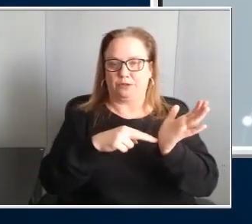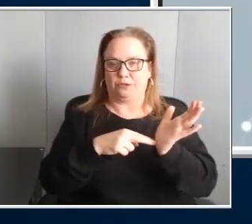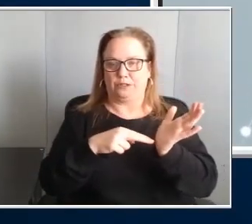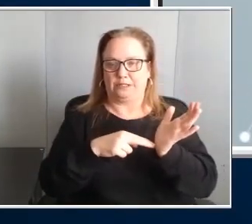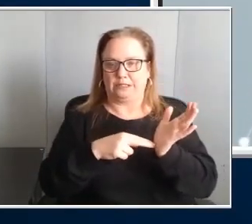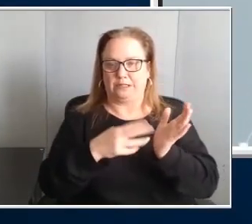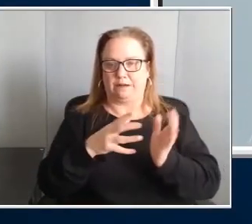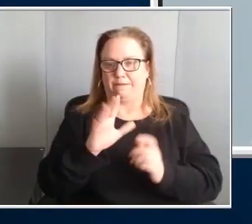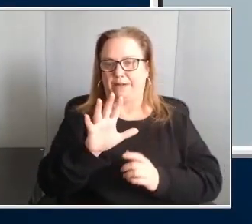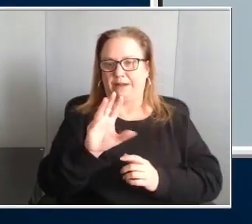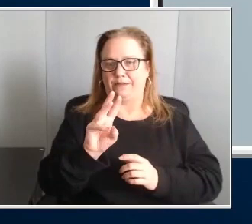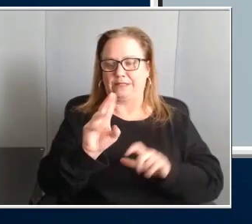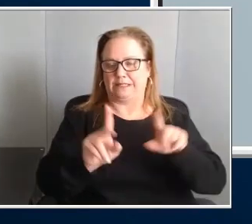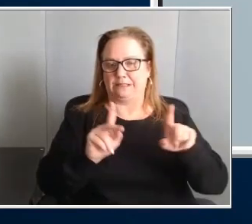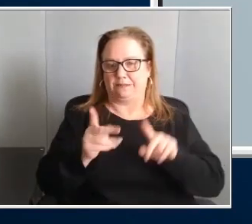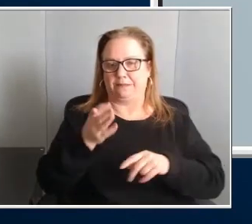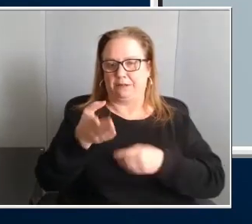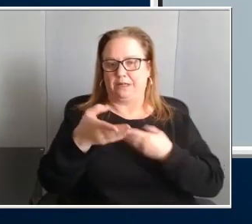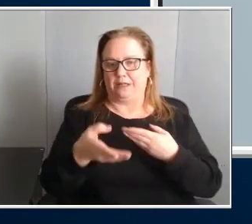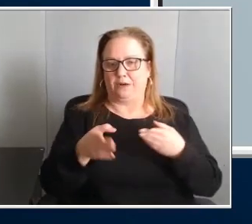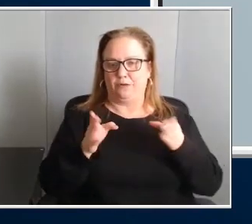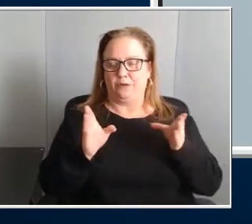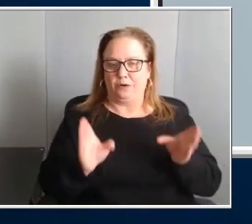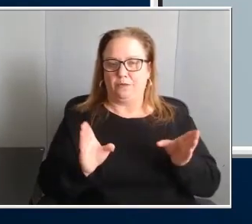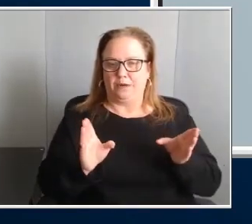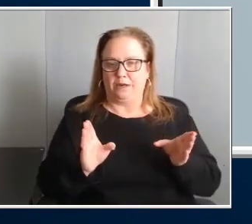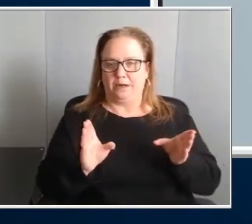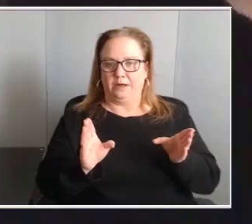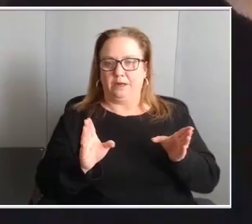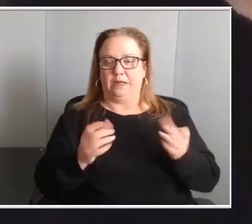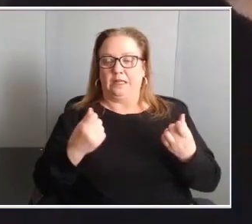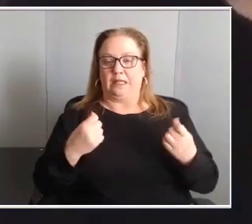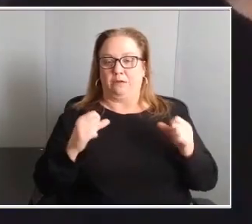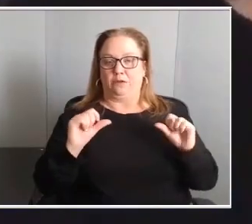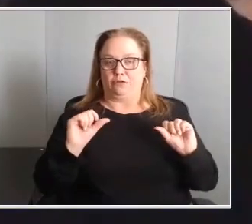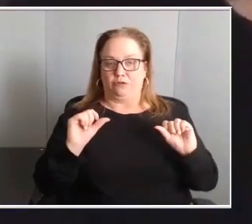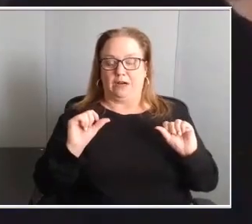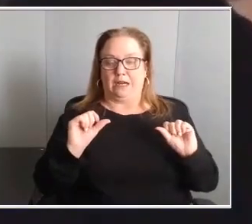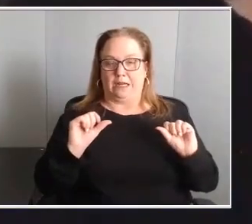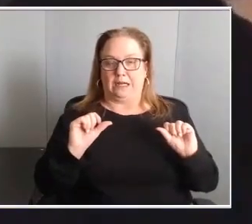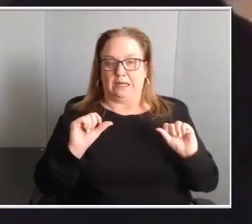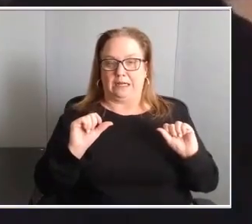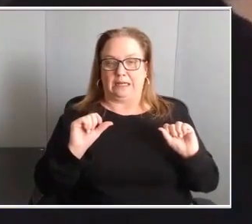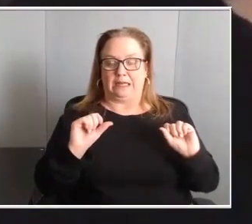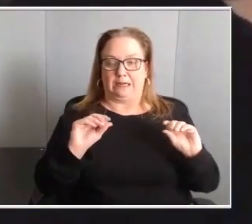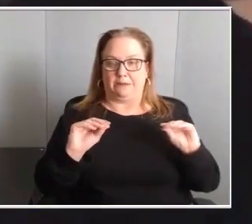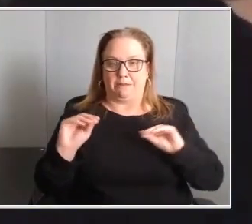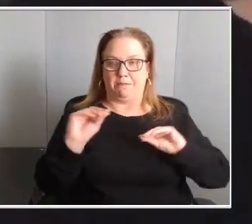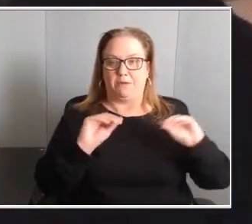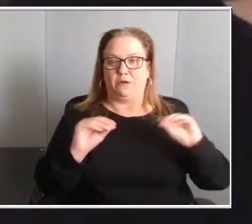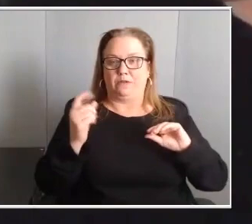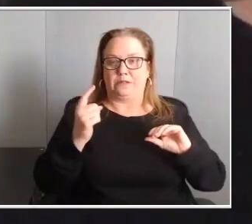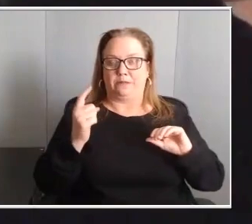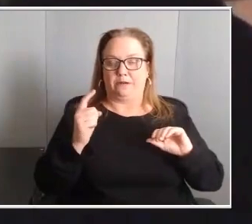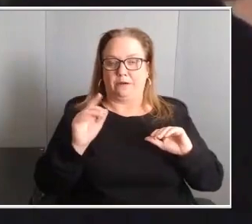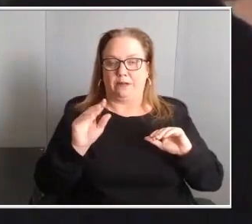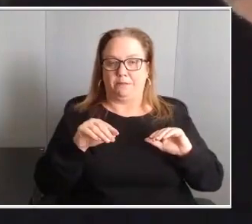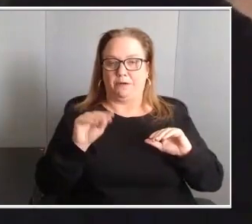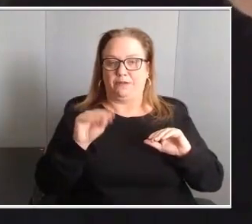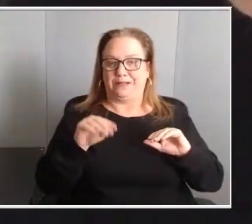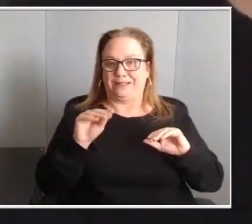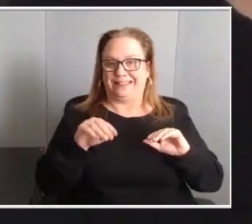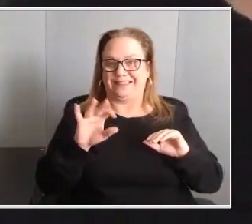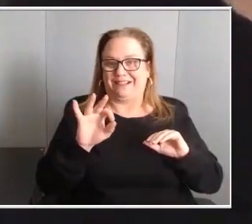know, 5 or 6 people. And so they were trying to get him to move something, and when he started moving his